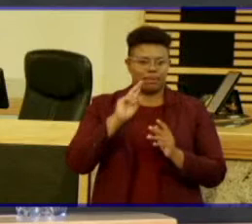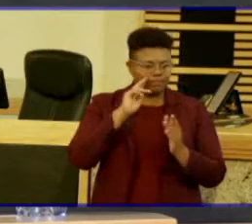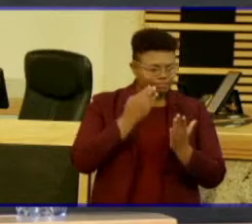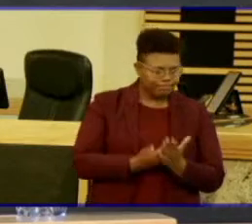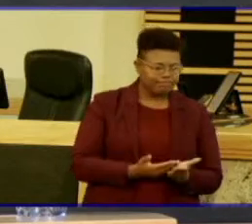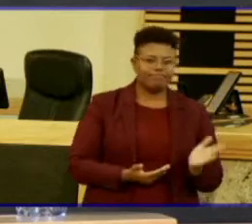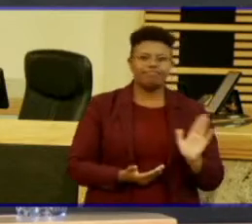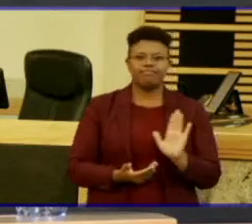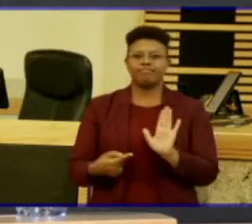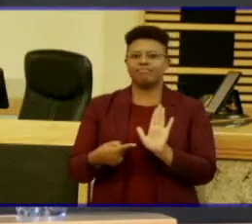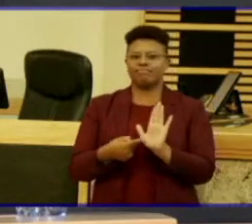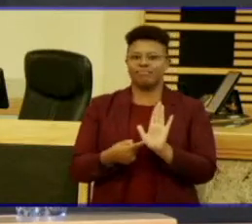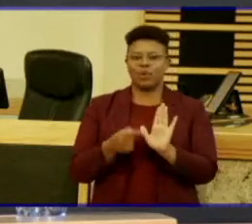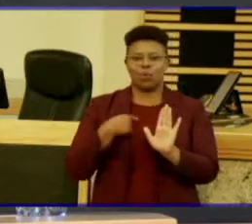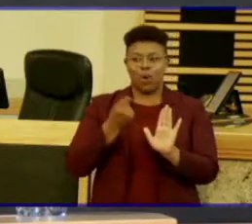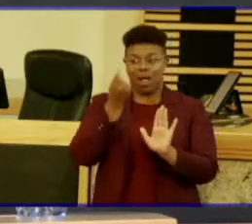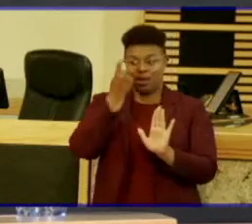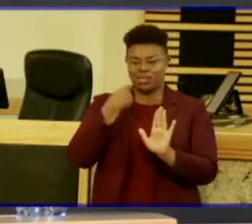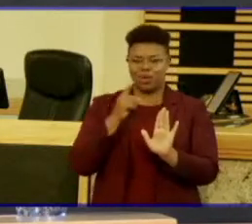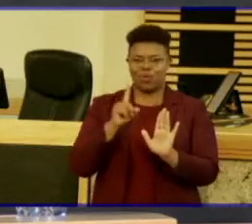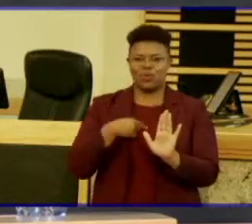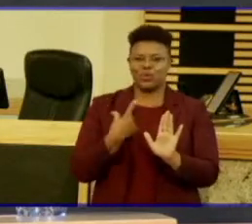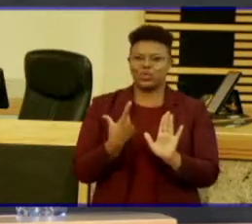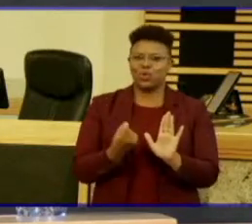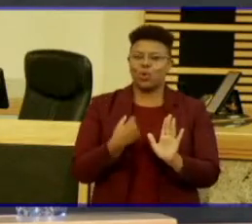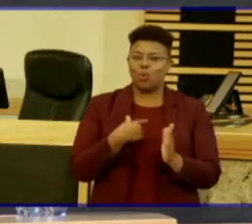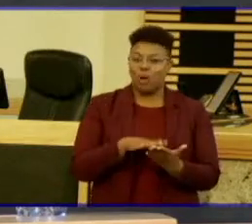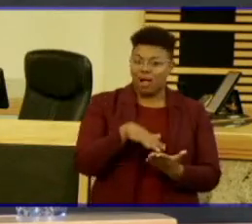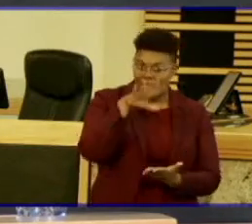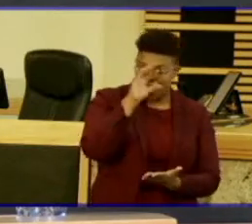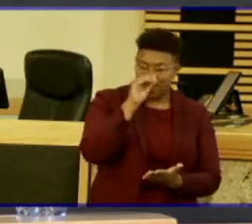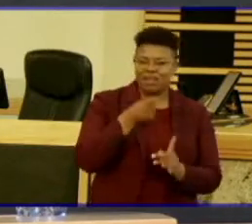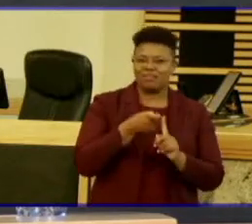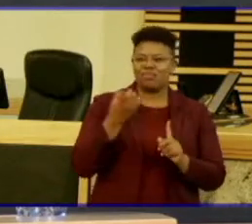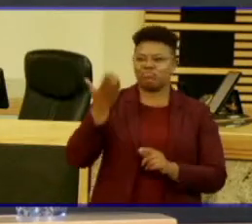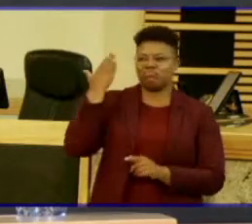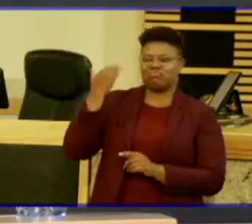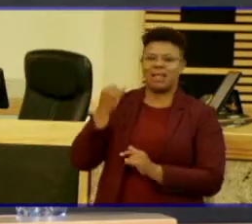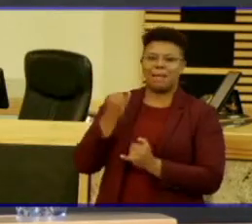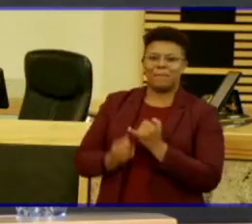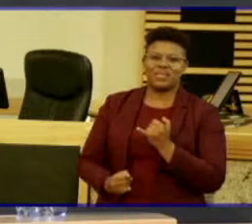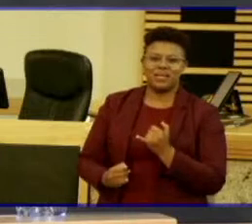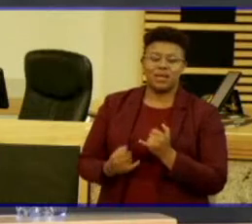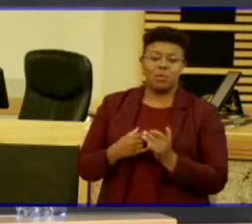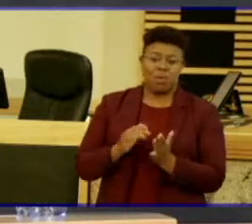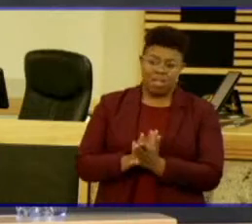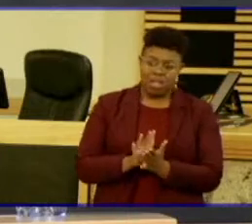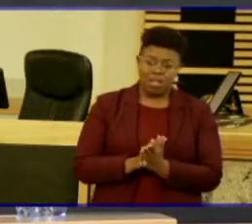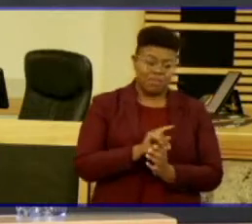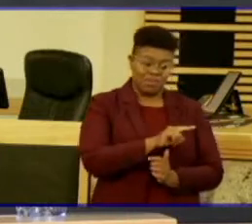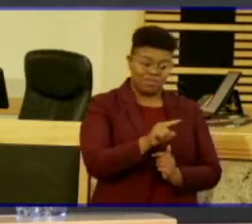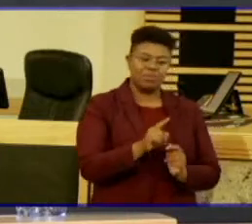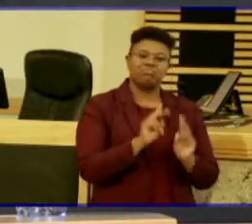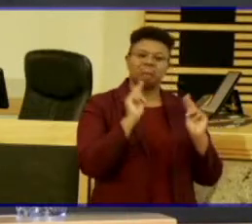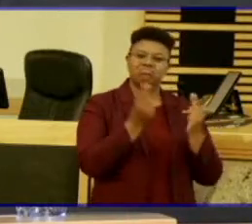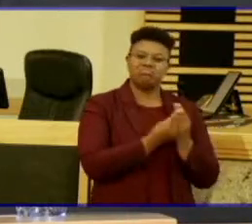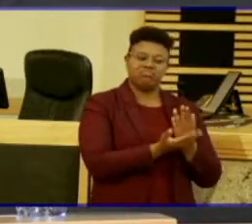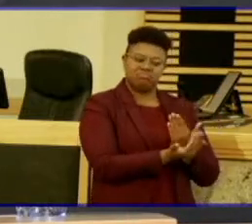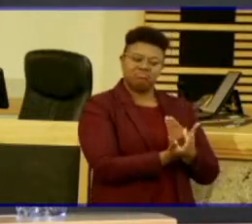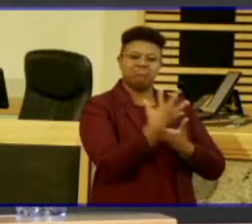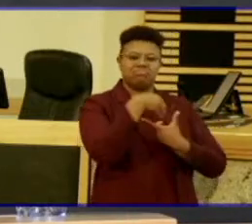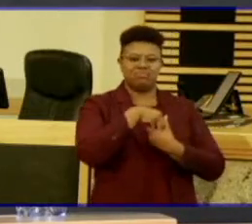evidence for us to understand what we're doing. We're learning from the previous mistakes, so we're happy that our universities are on board. Honorable